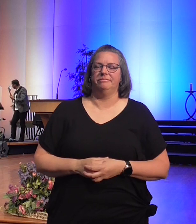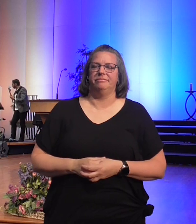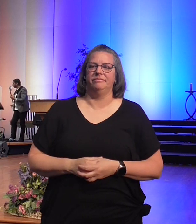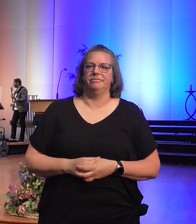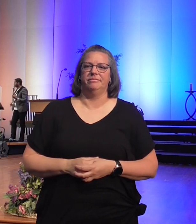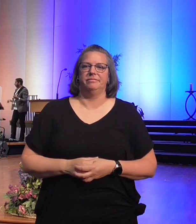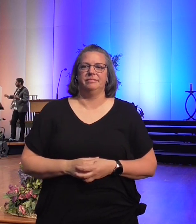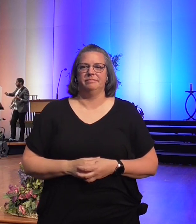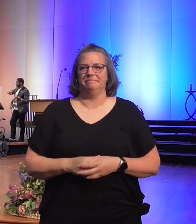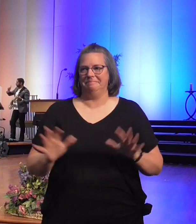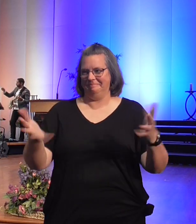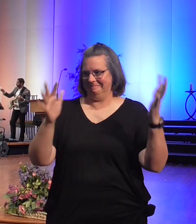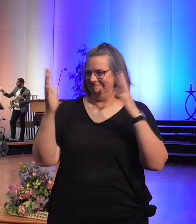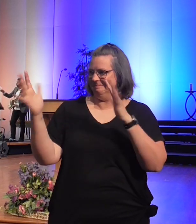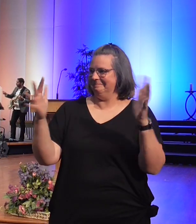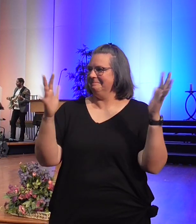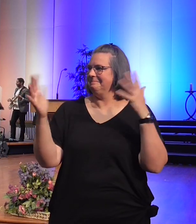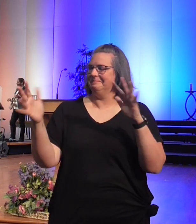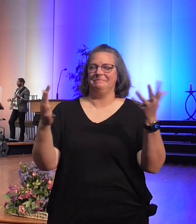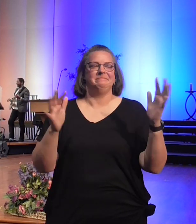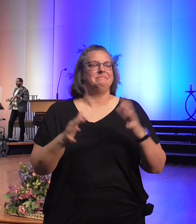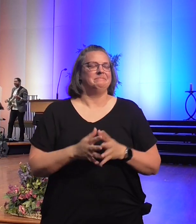love.